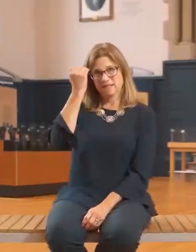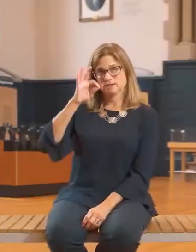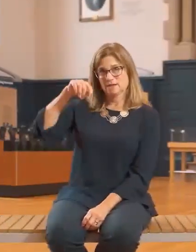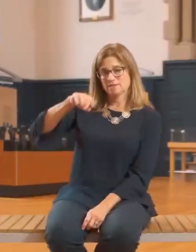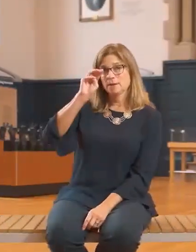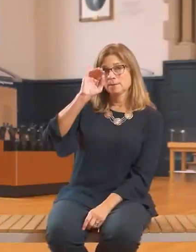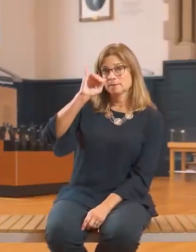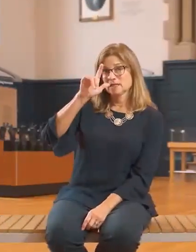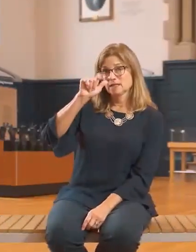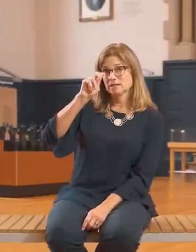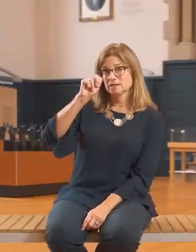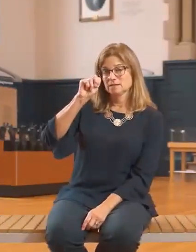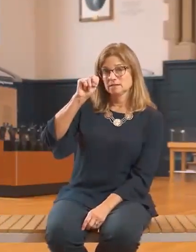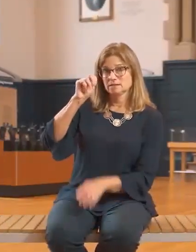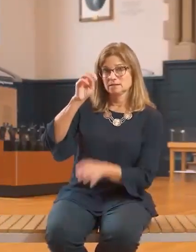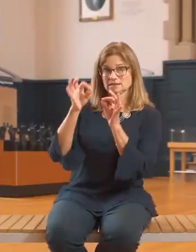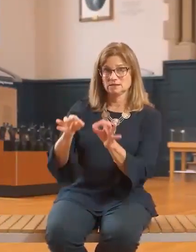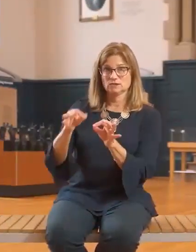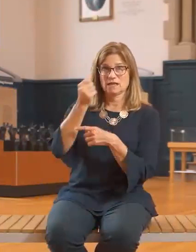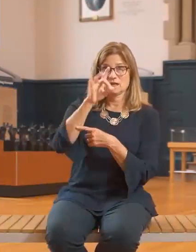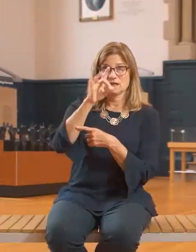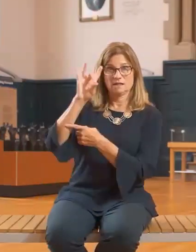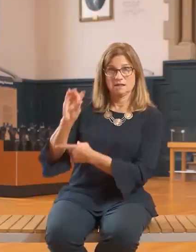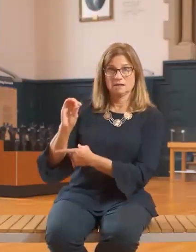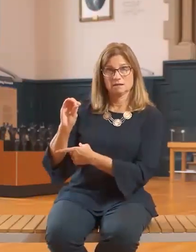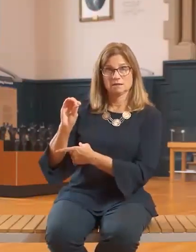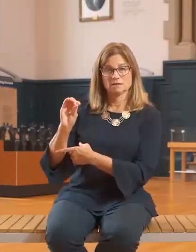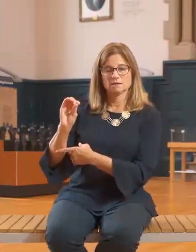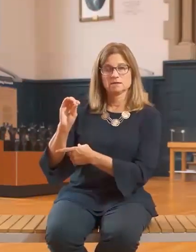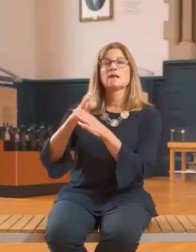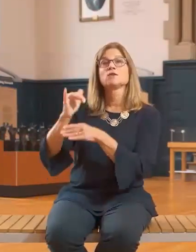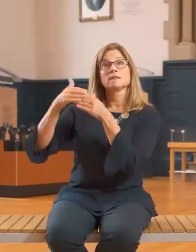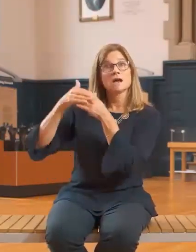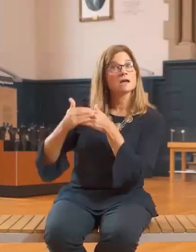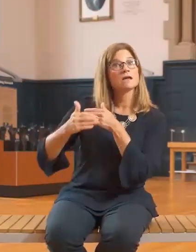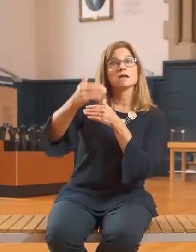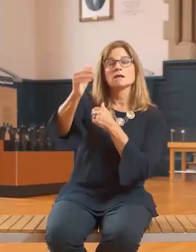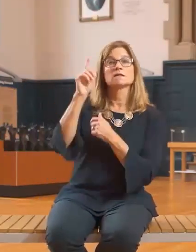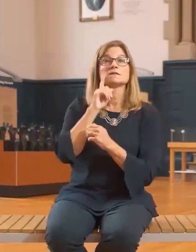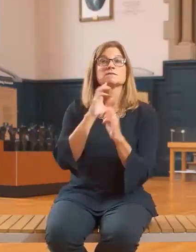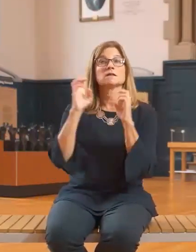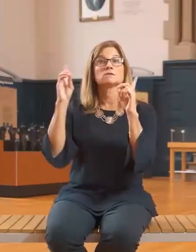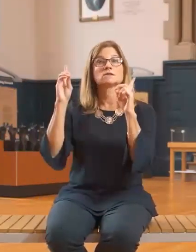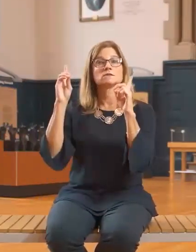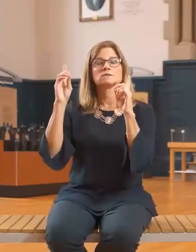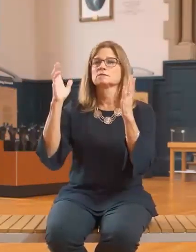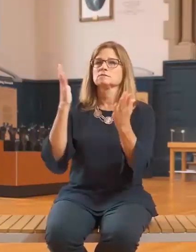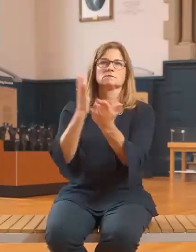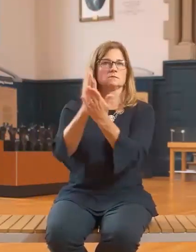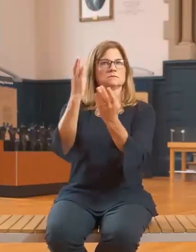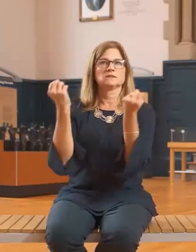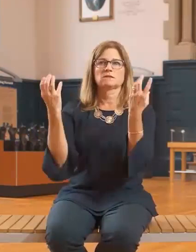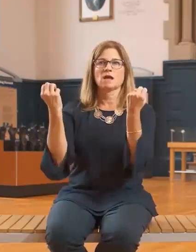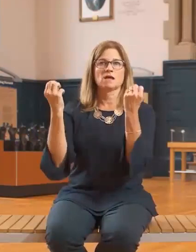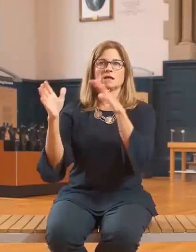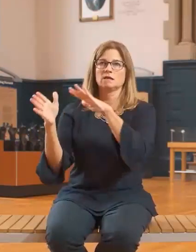Because of the Milan decision back in 1880, from that point forward, deaf education really did not focus at all on